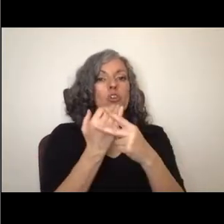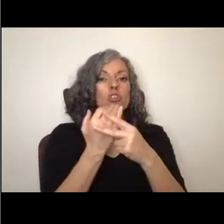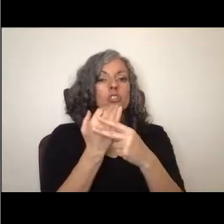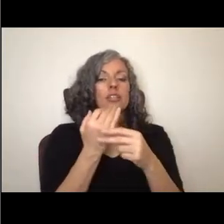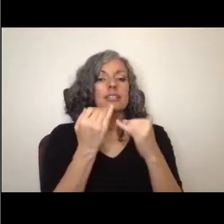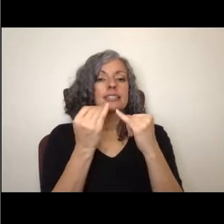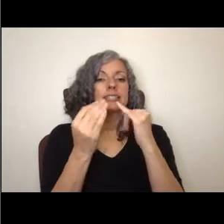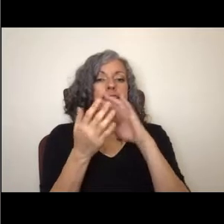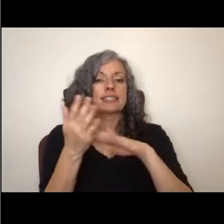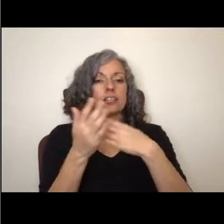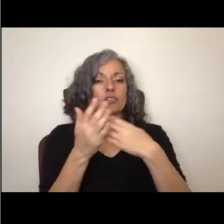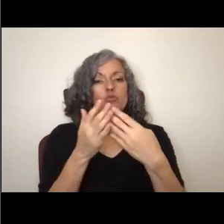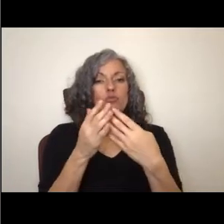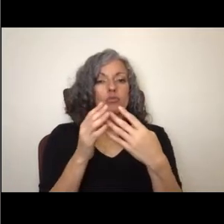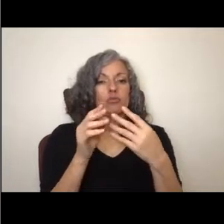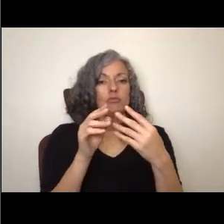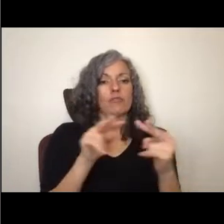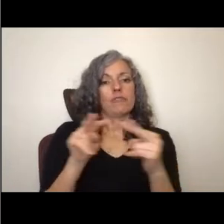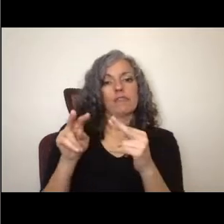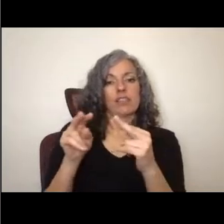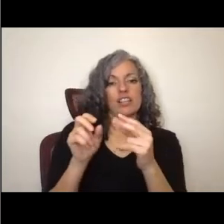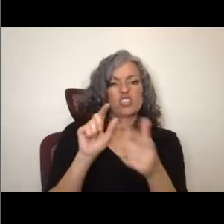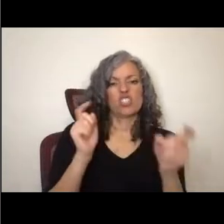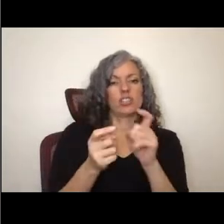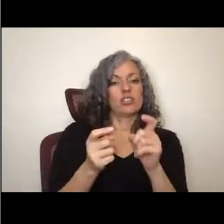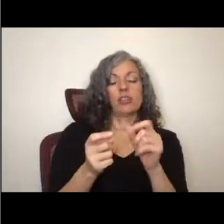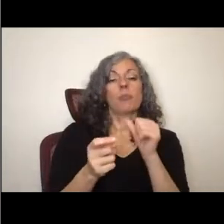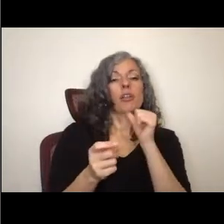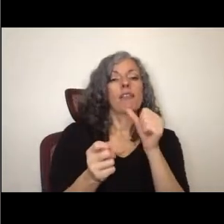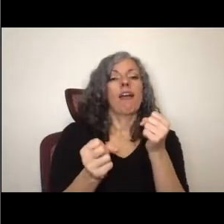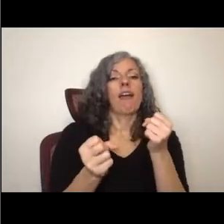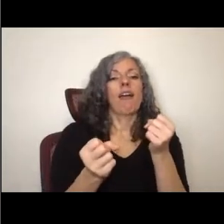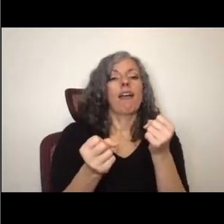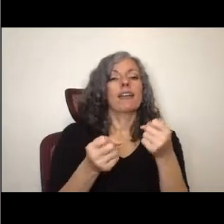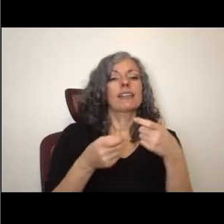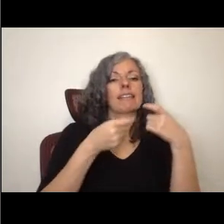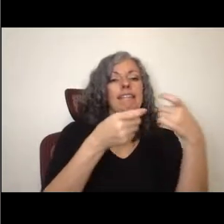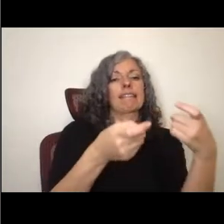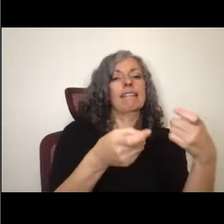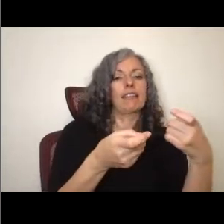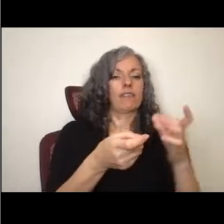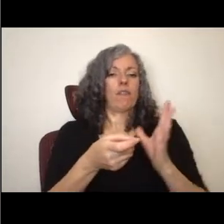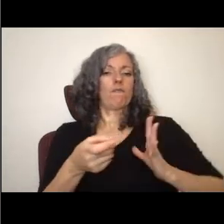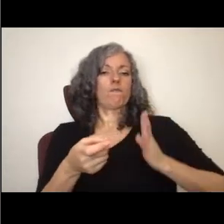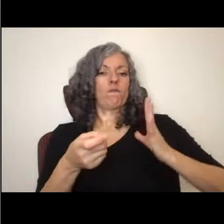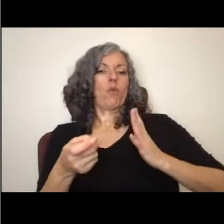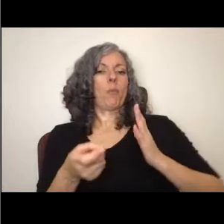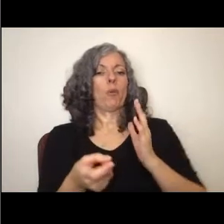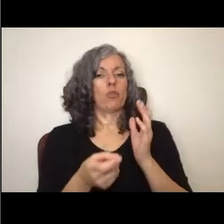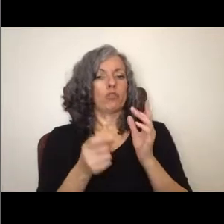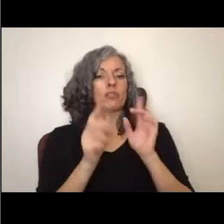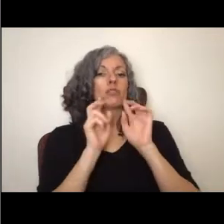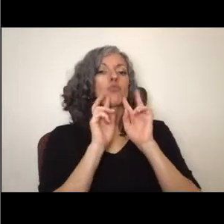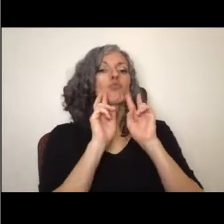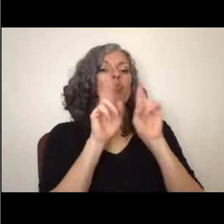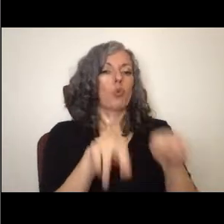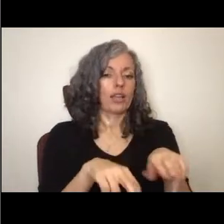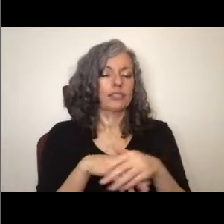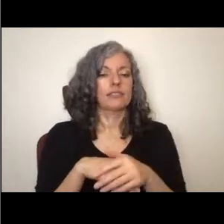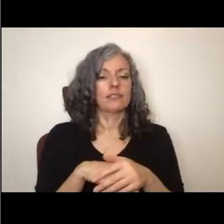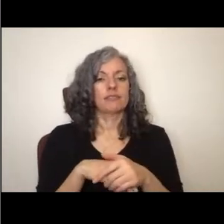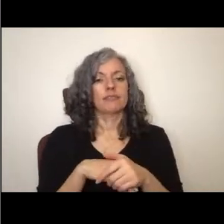change, but they never submitted a formal time extension request. The error was discovered when the city's final project